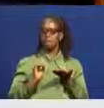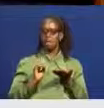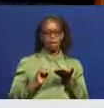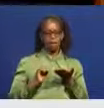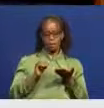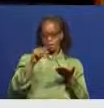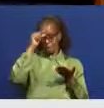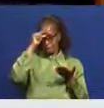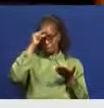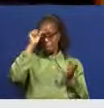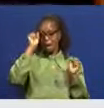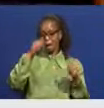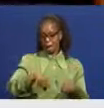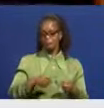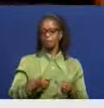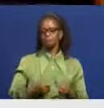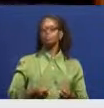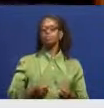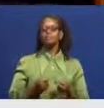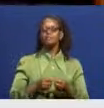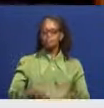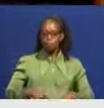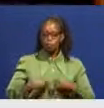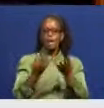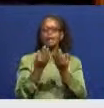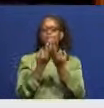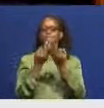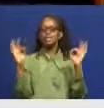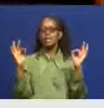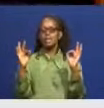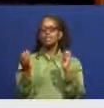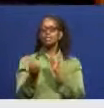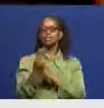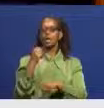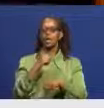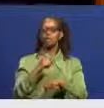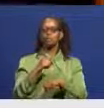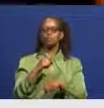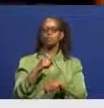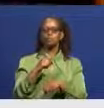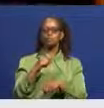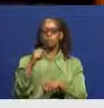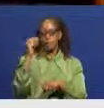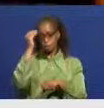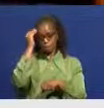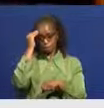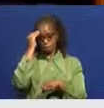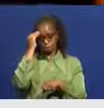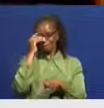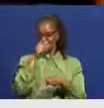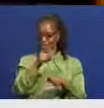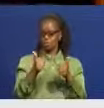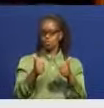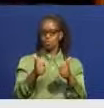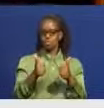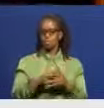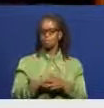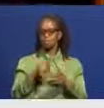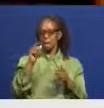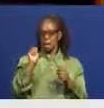provide free secondary education, something that will be popular and will make this president look good, something that